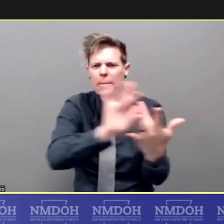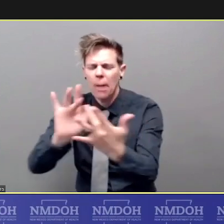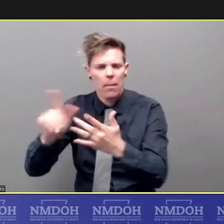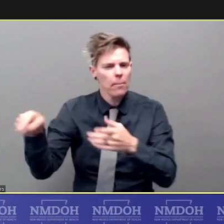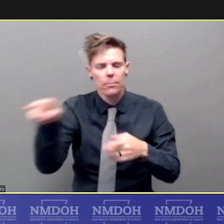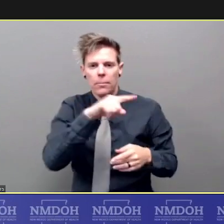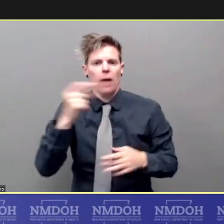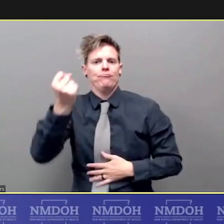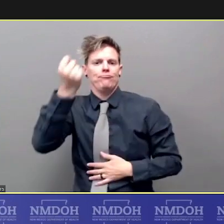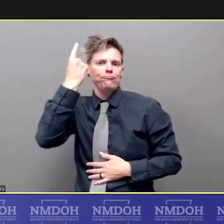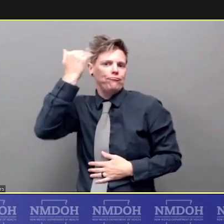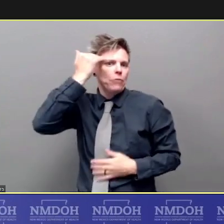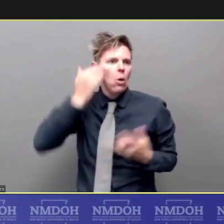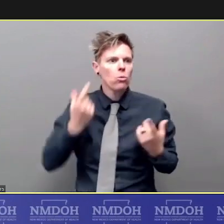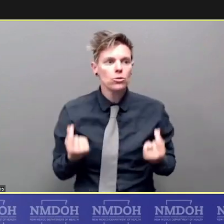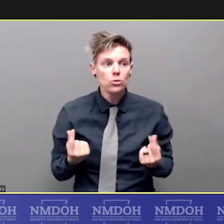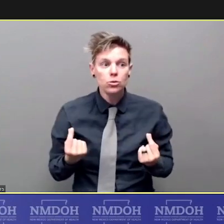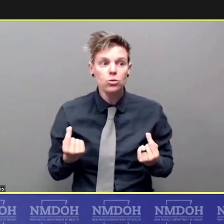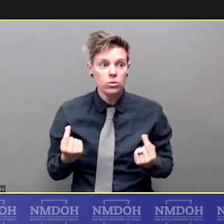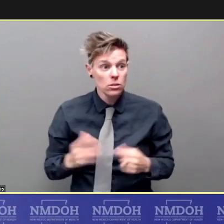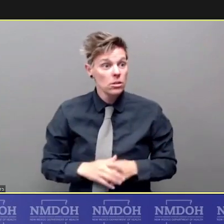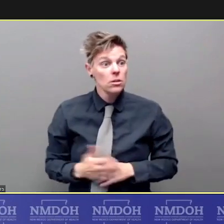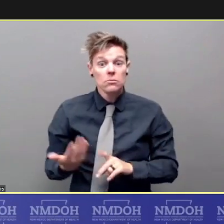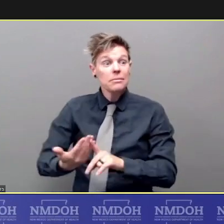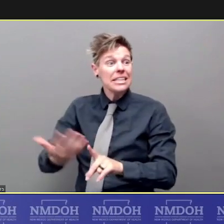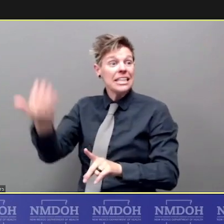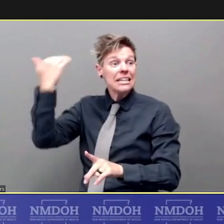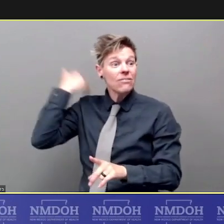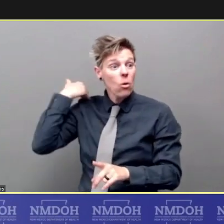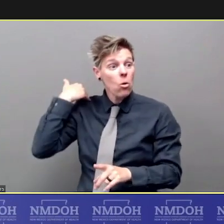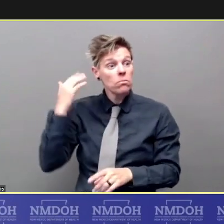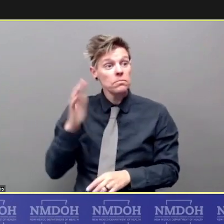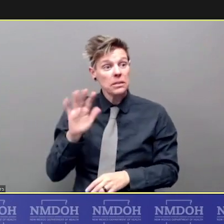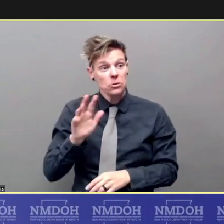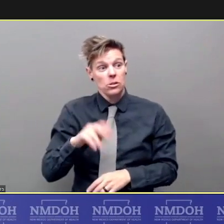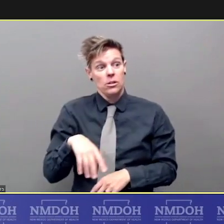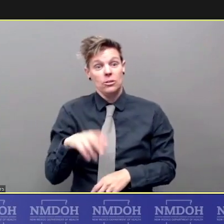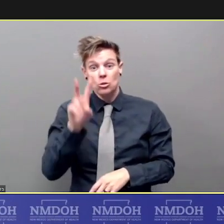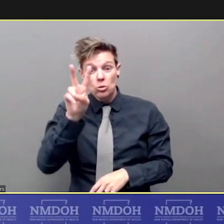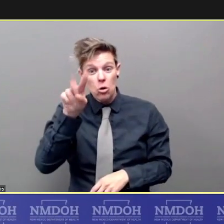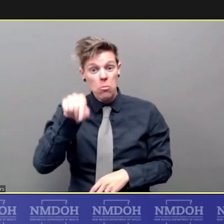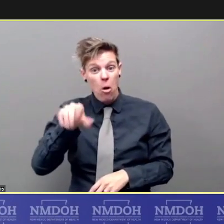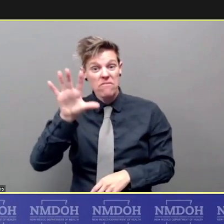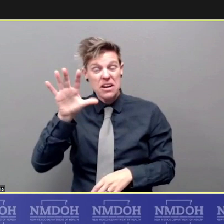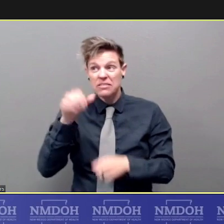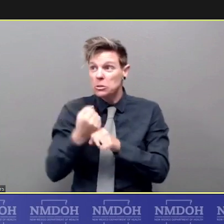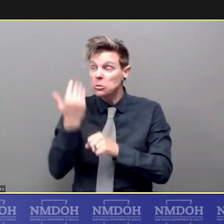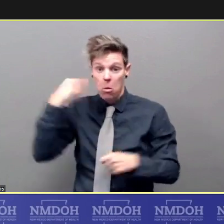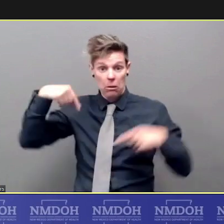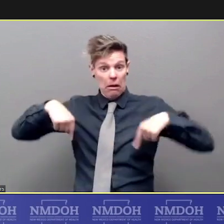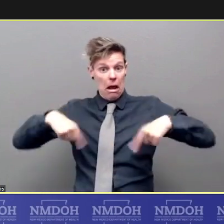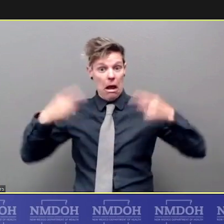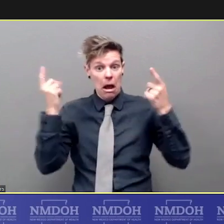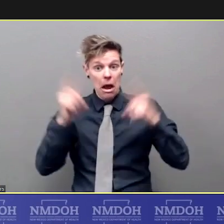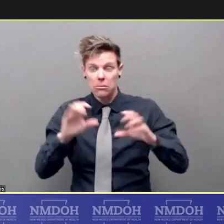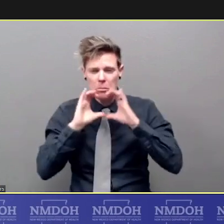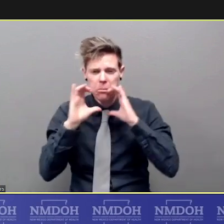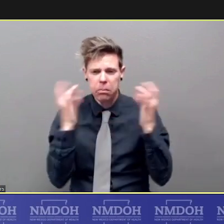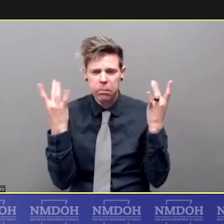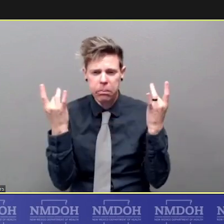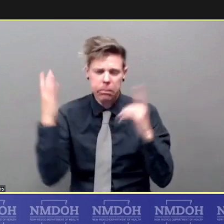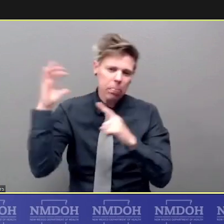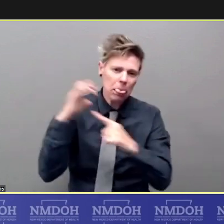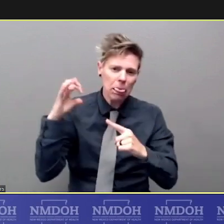last 2.5 years. And so that's been pretty grueling and taken a real toll on healthcare workers across the state